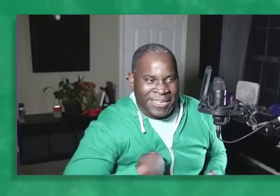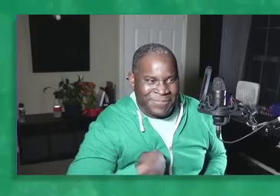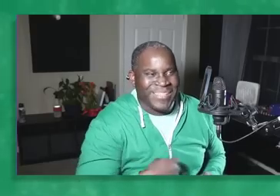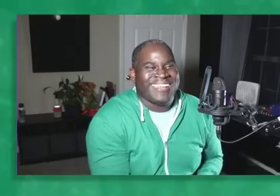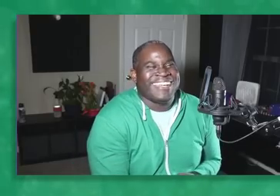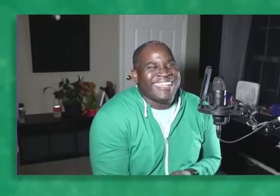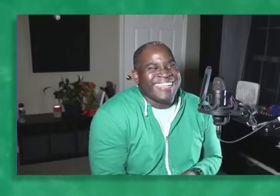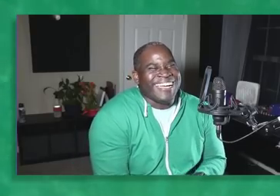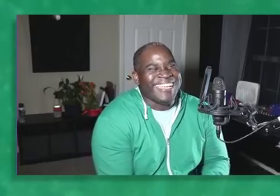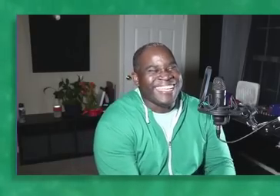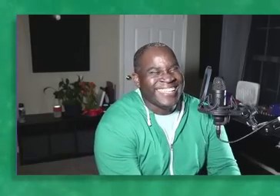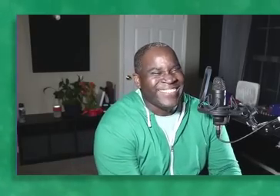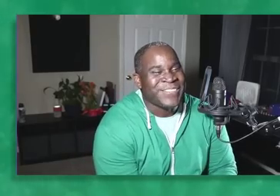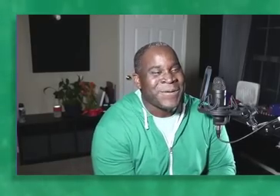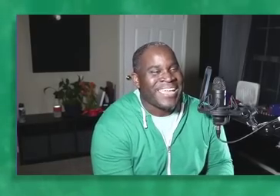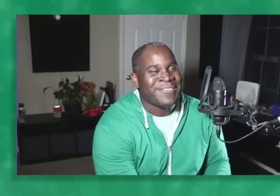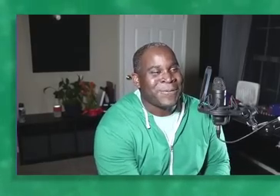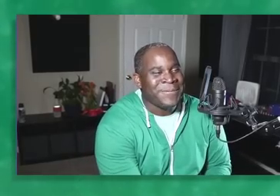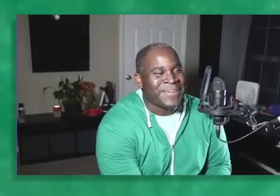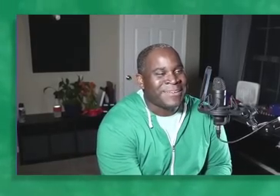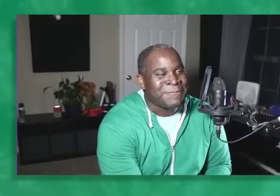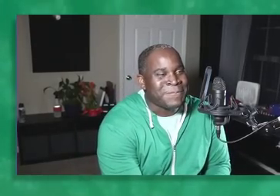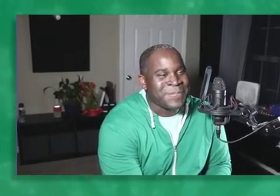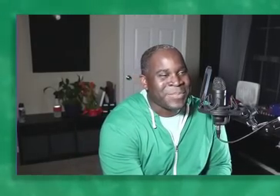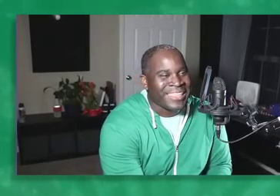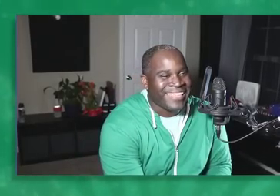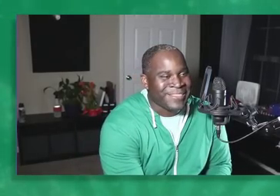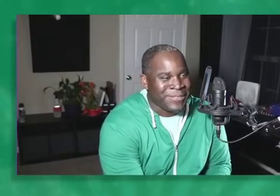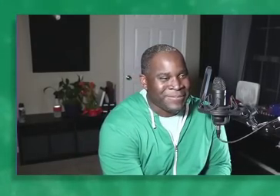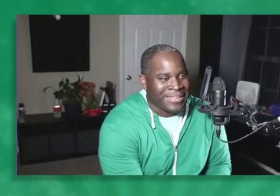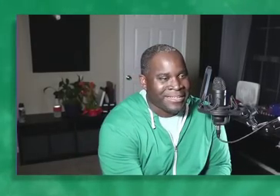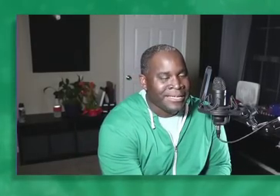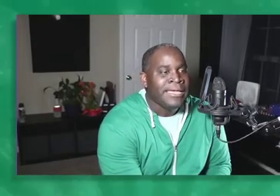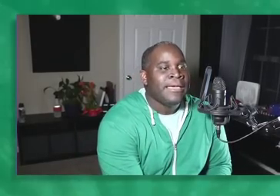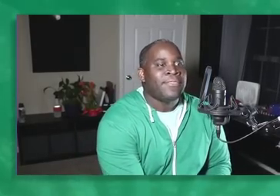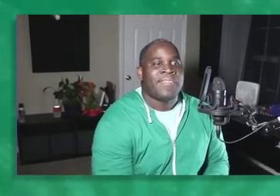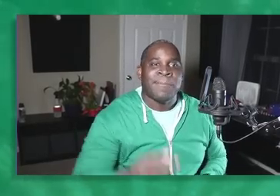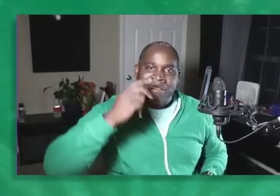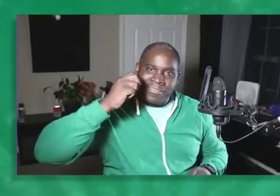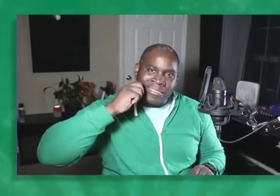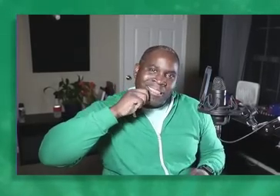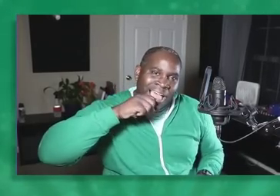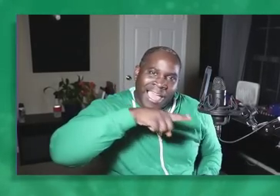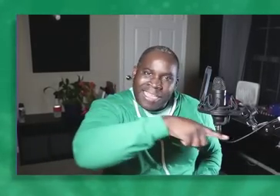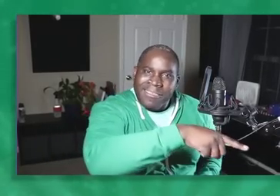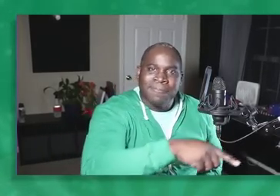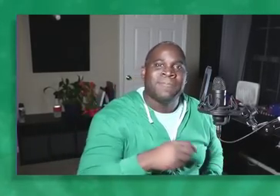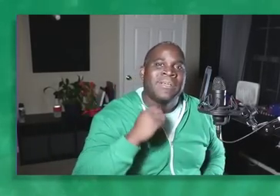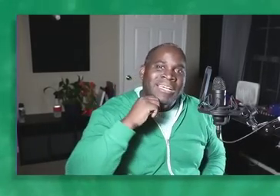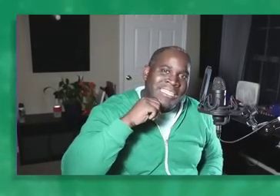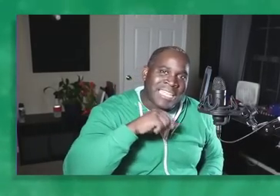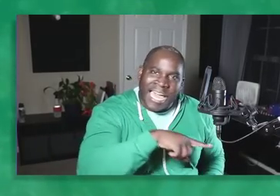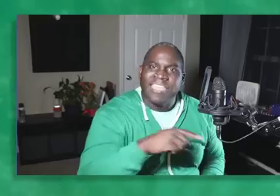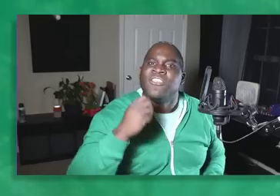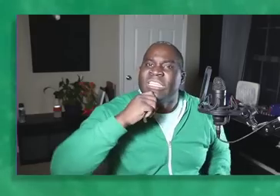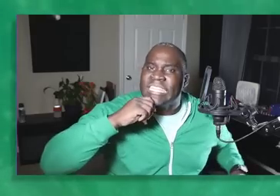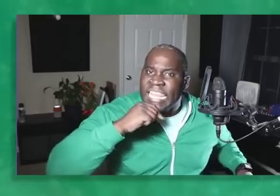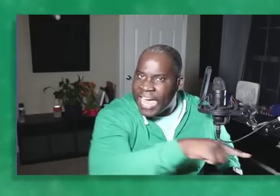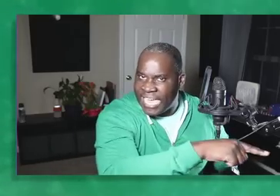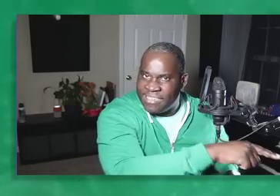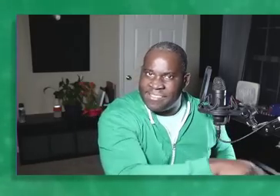Don't look away from me. It's okay. It's totally fine. It's liar. Totally fine. That means lie.